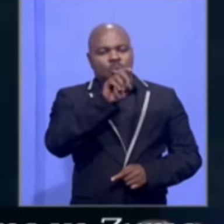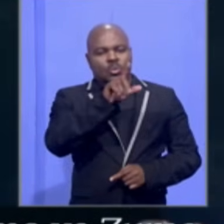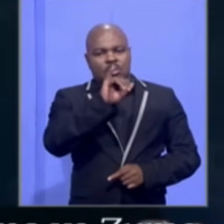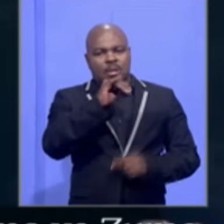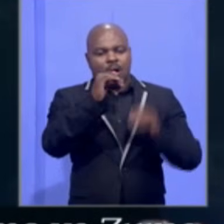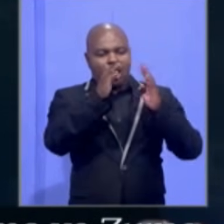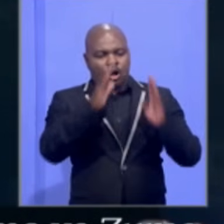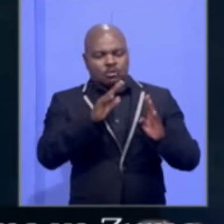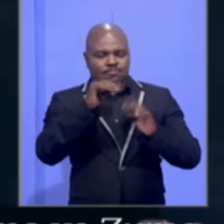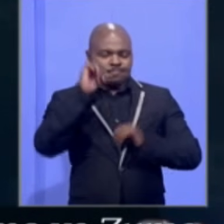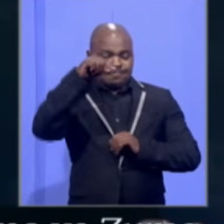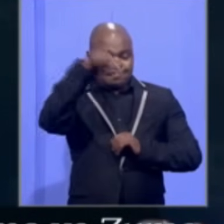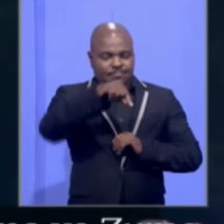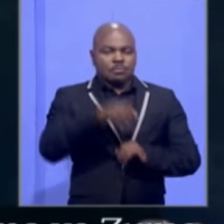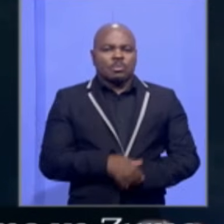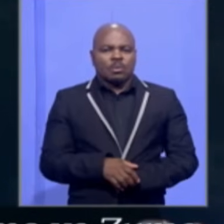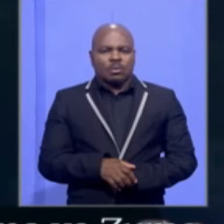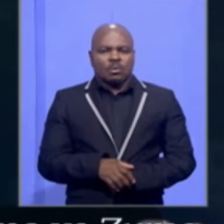we're concerned.